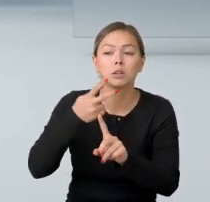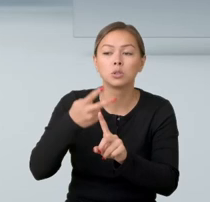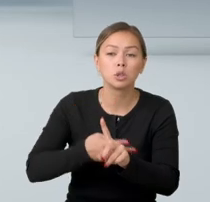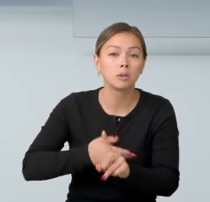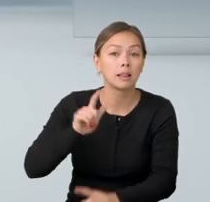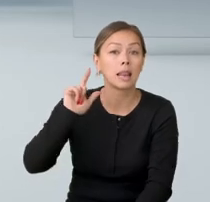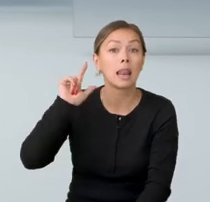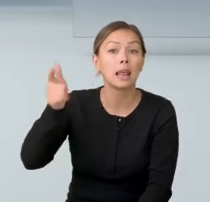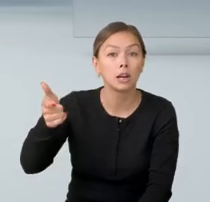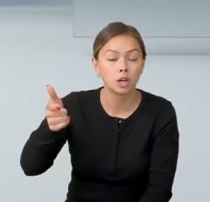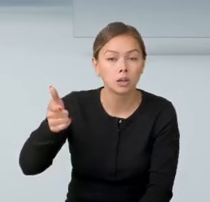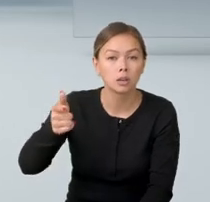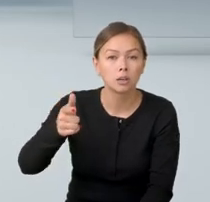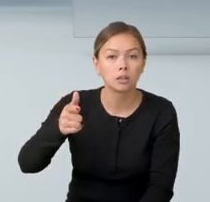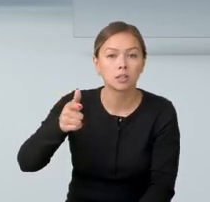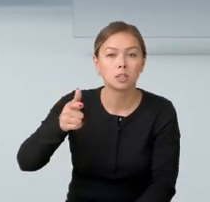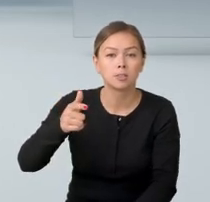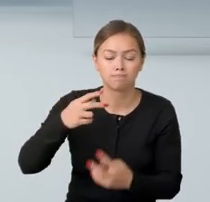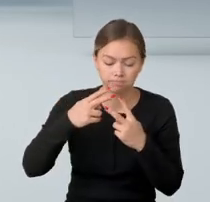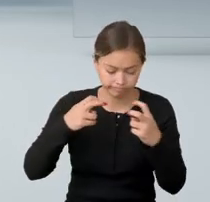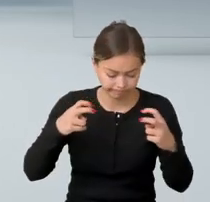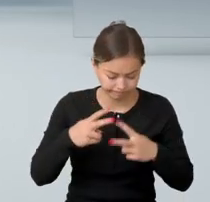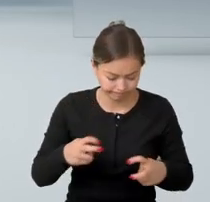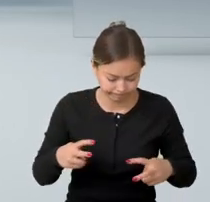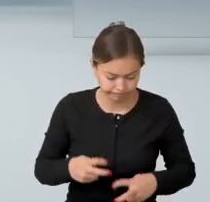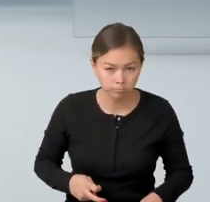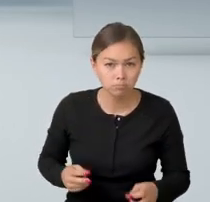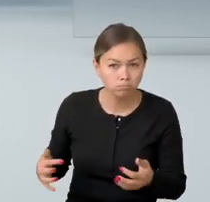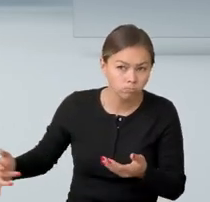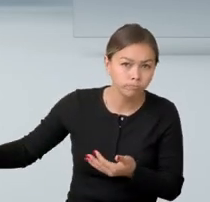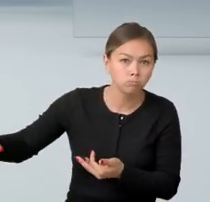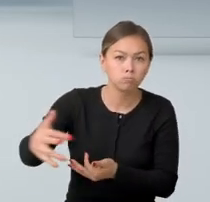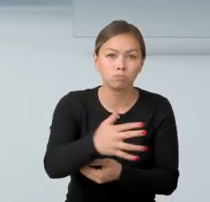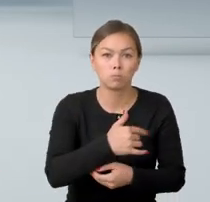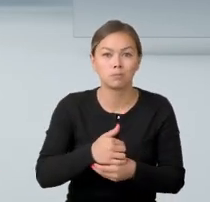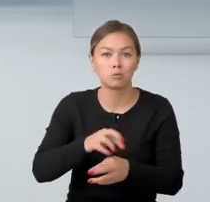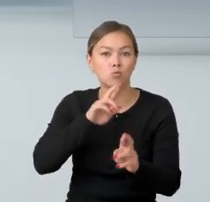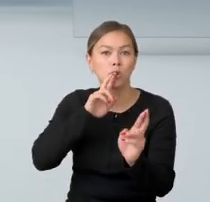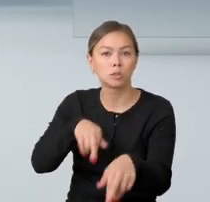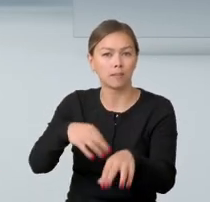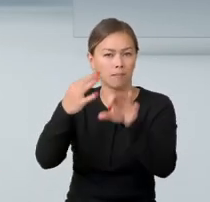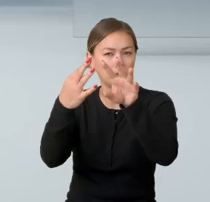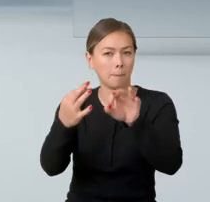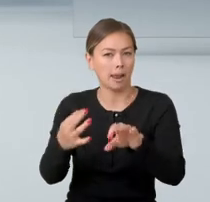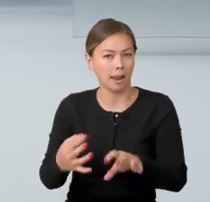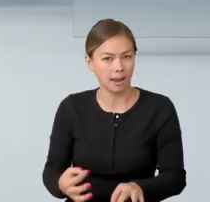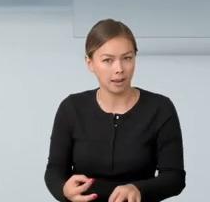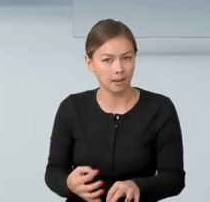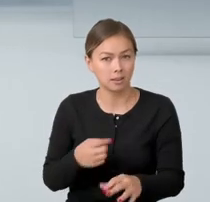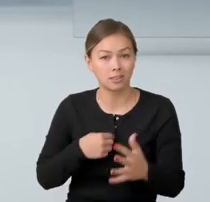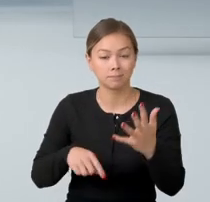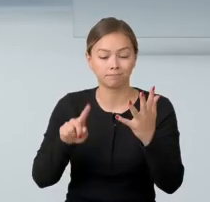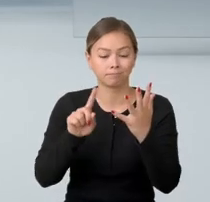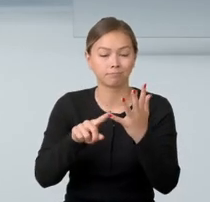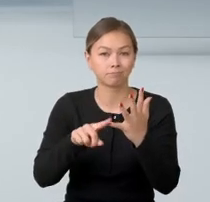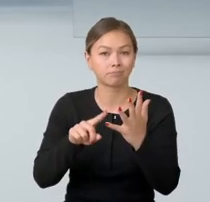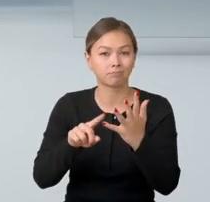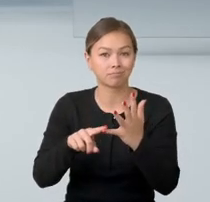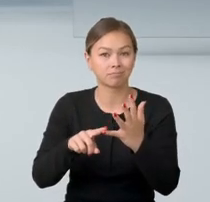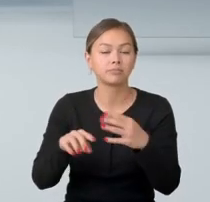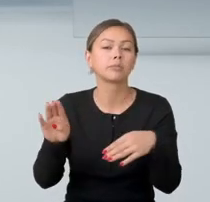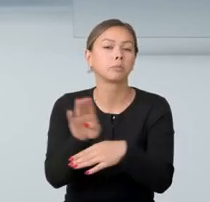the solution and one or two months later they were able to measure the results if you think about the